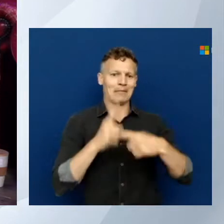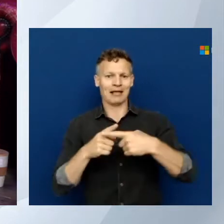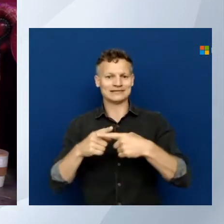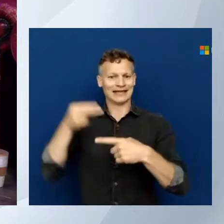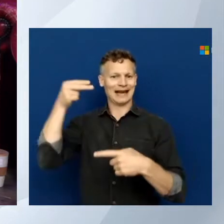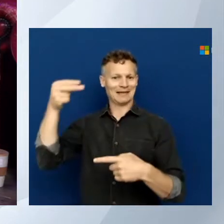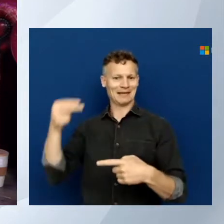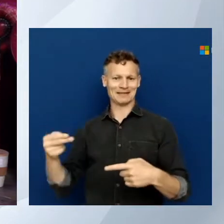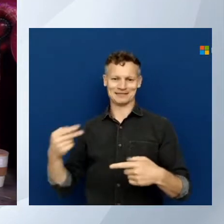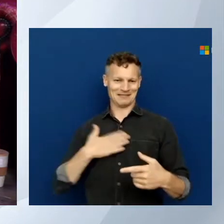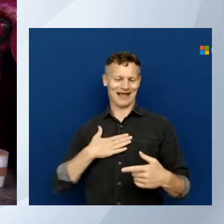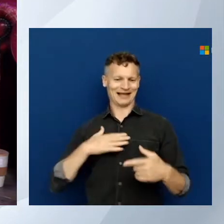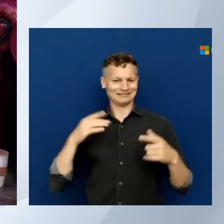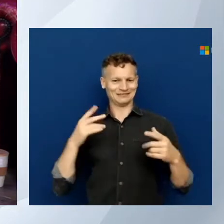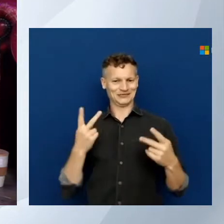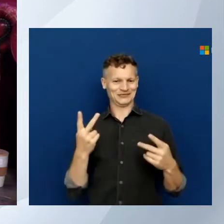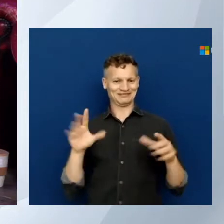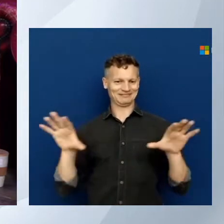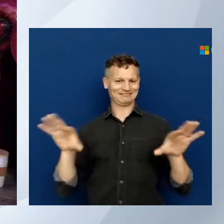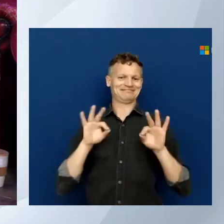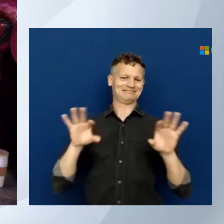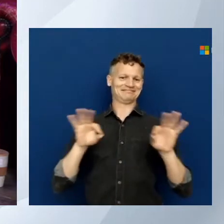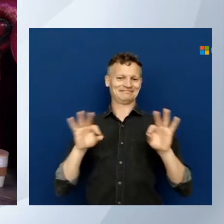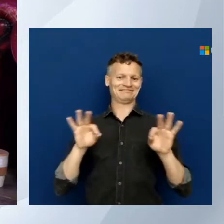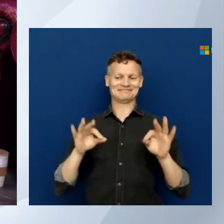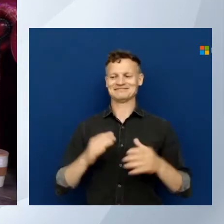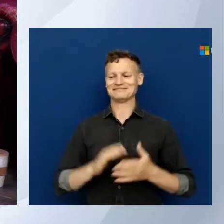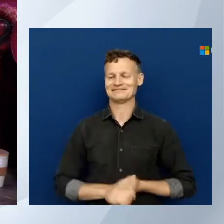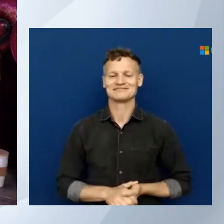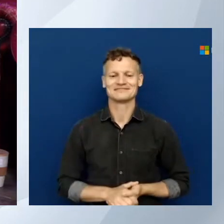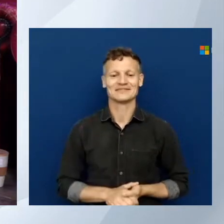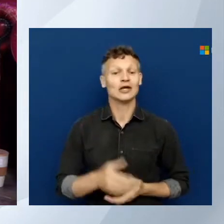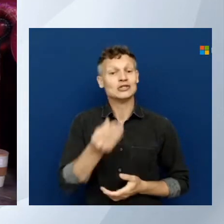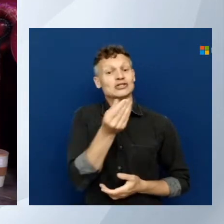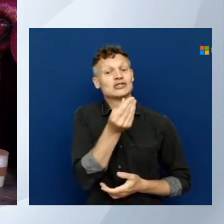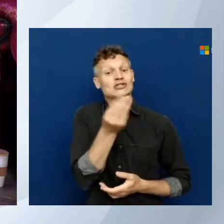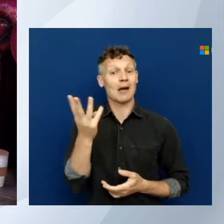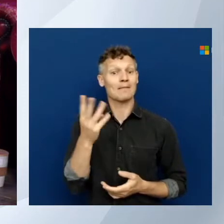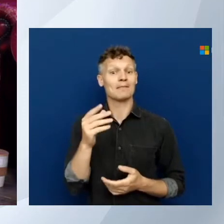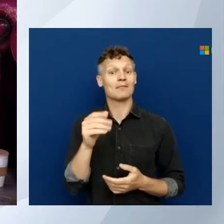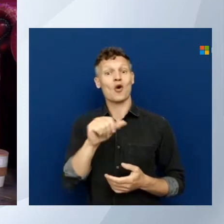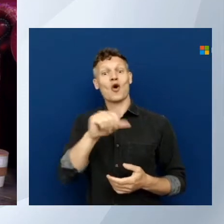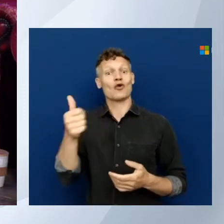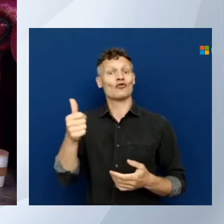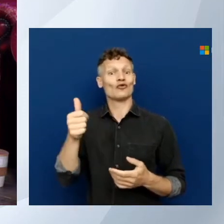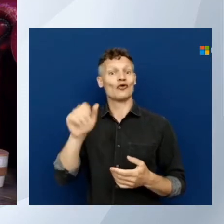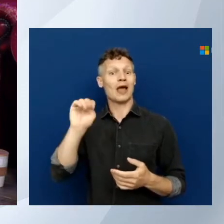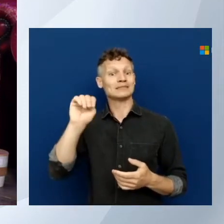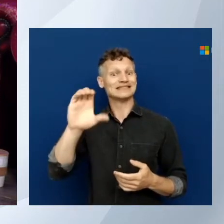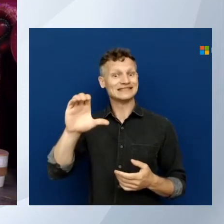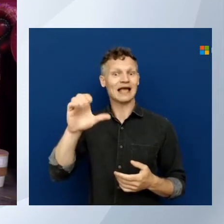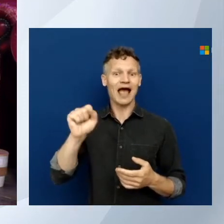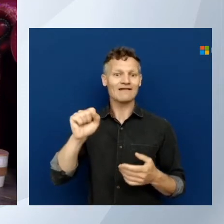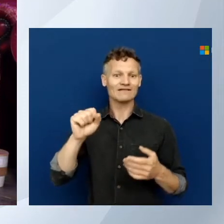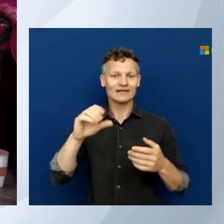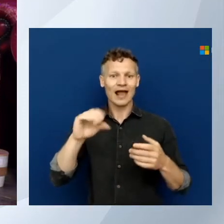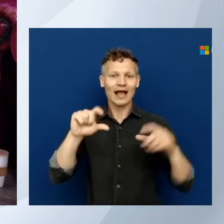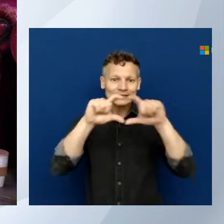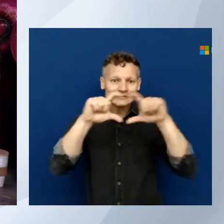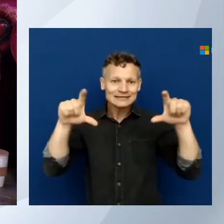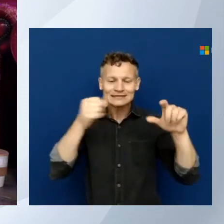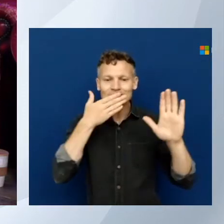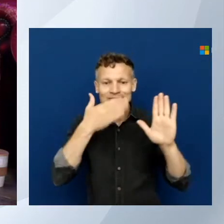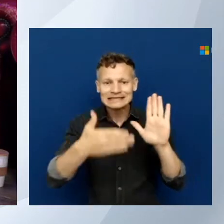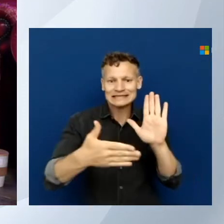I've seen that like some of our other MCs have been handing out a couple of stickers here. So I've been. I saw you were eyeing